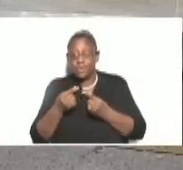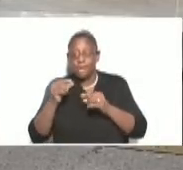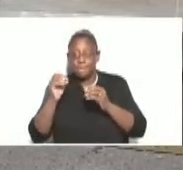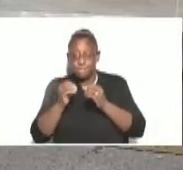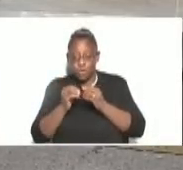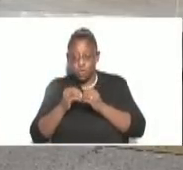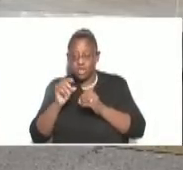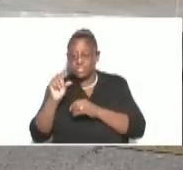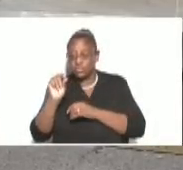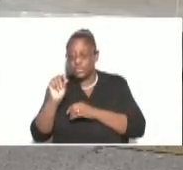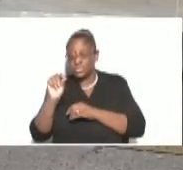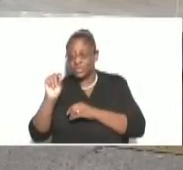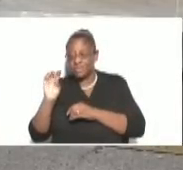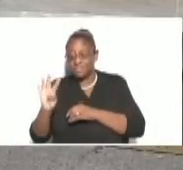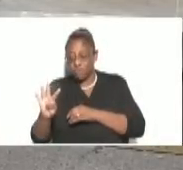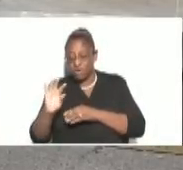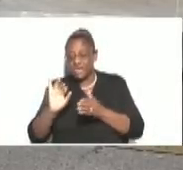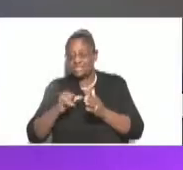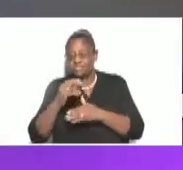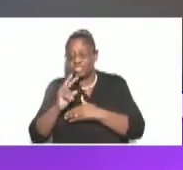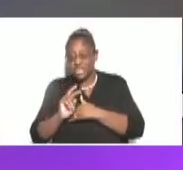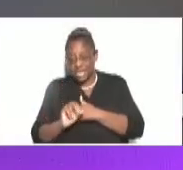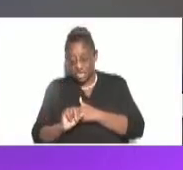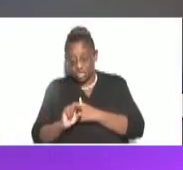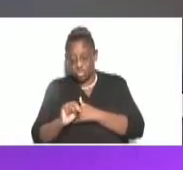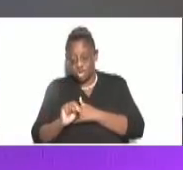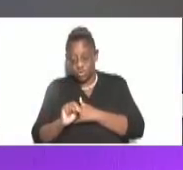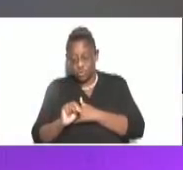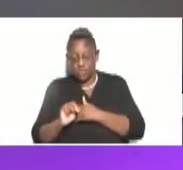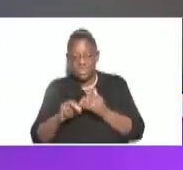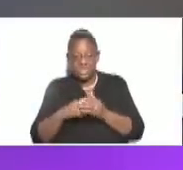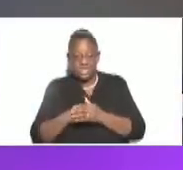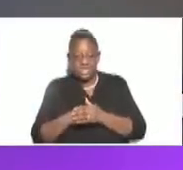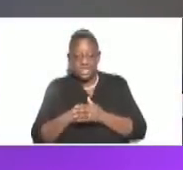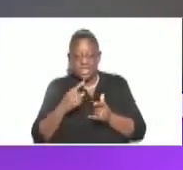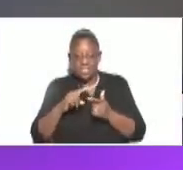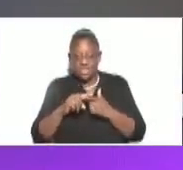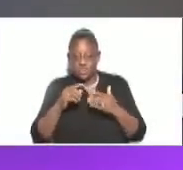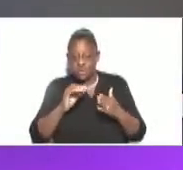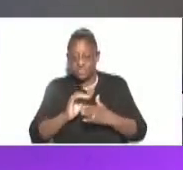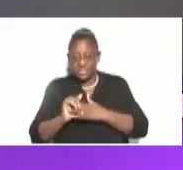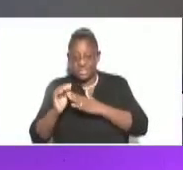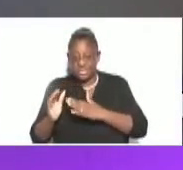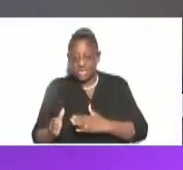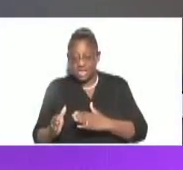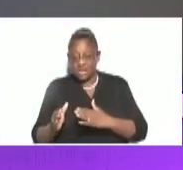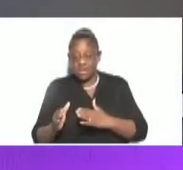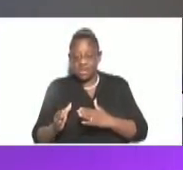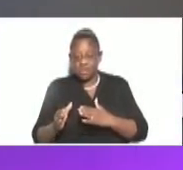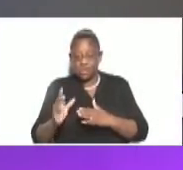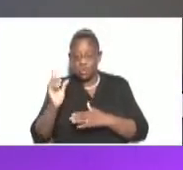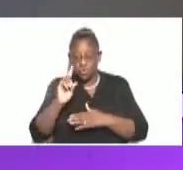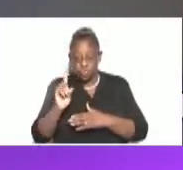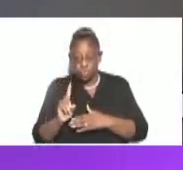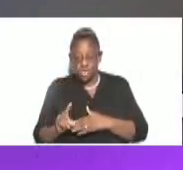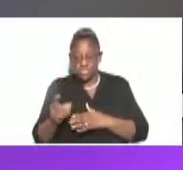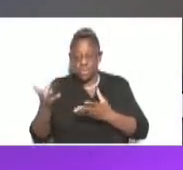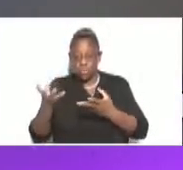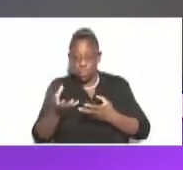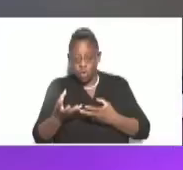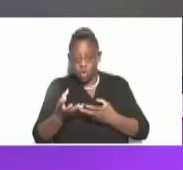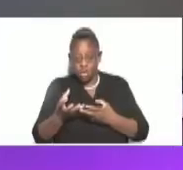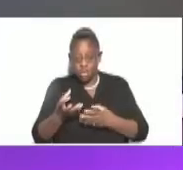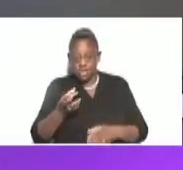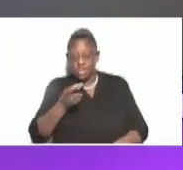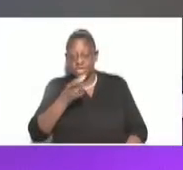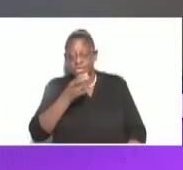the Bahamas Tonight, I'm Fern Carey. The Trade Union Congress tonight wants the resignation or removal of